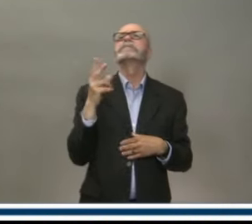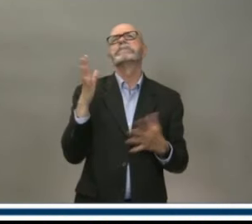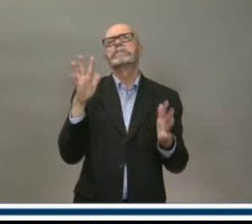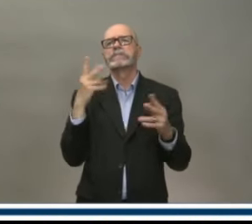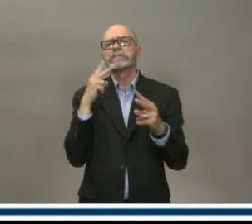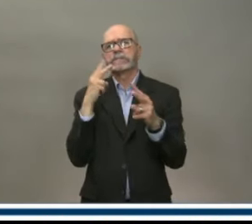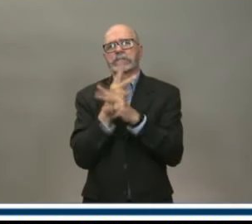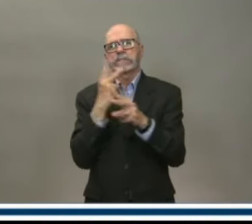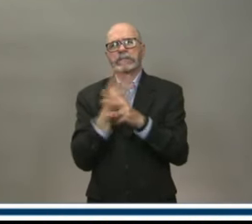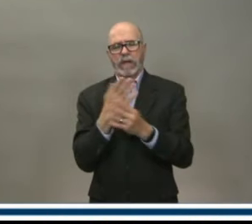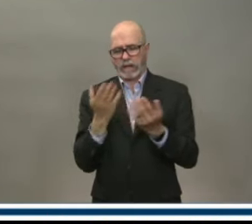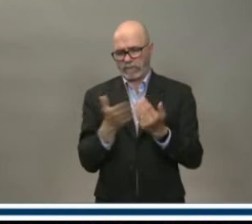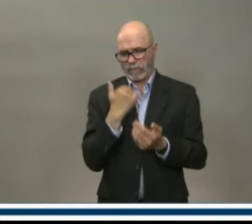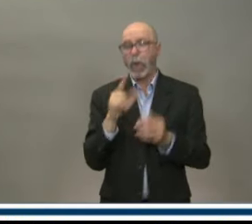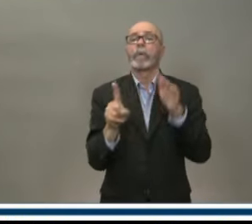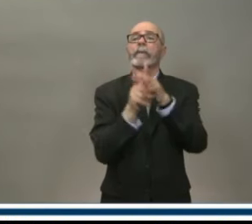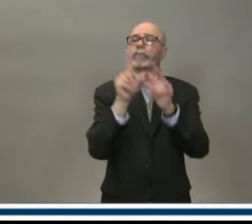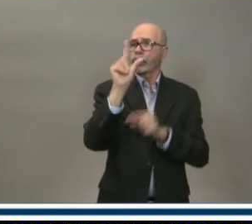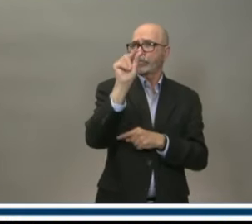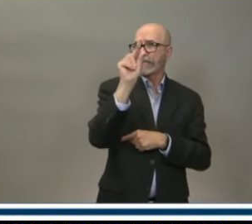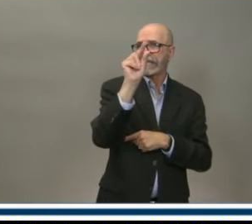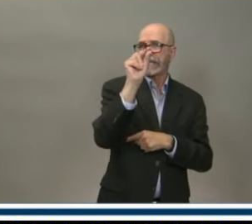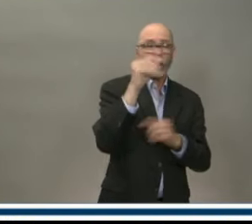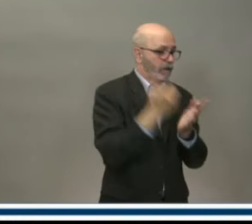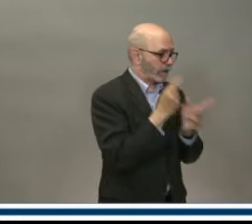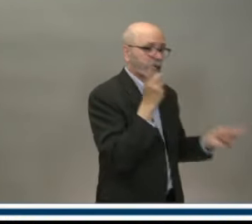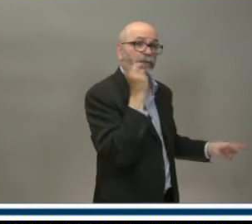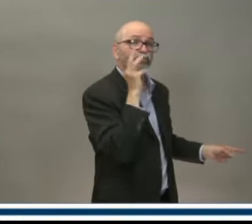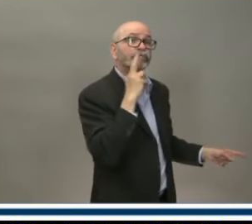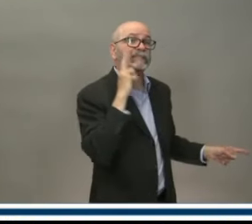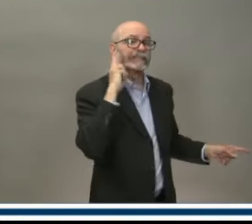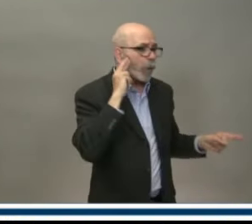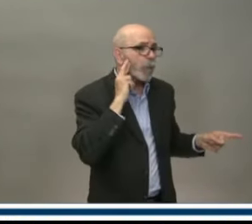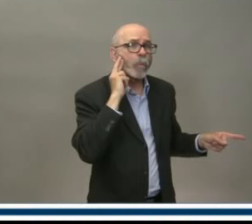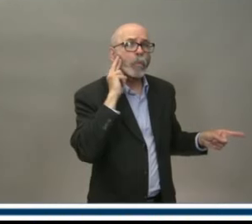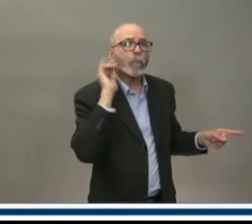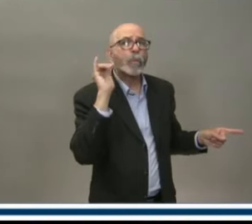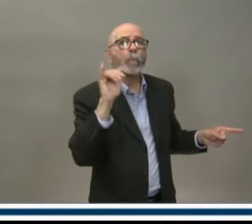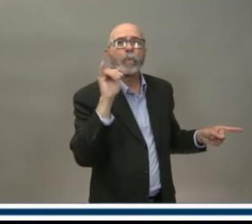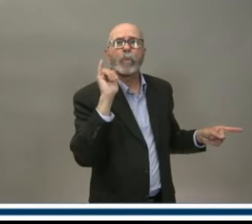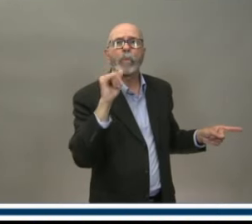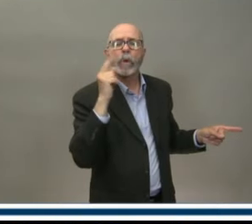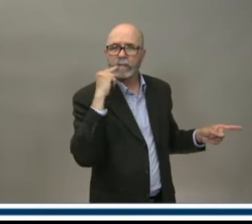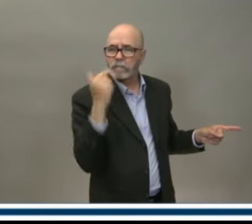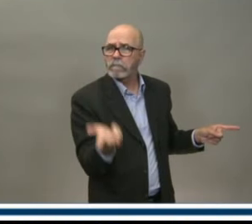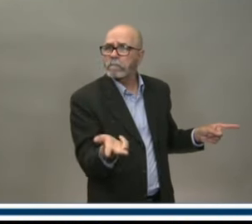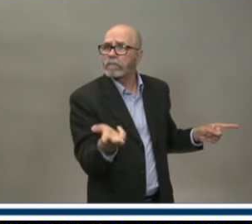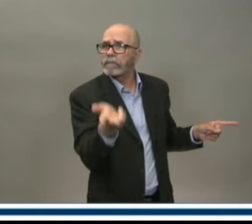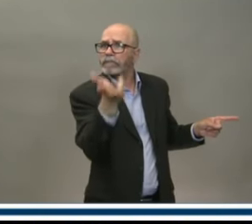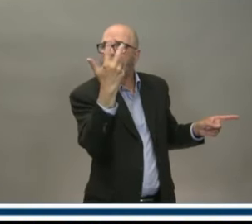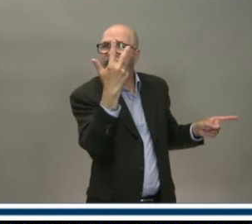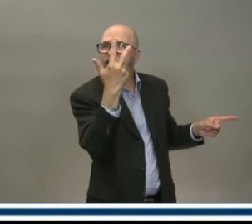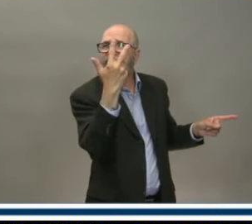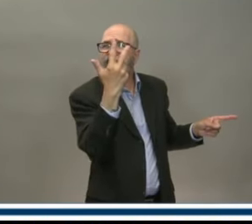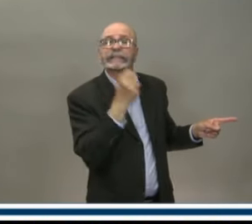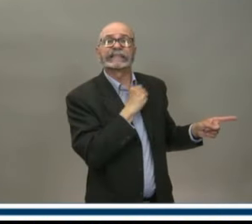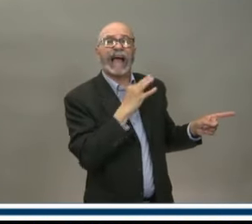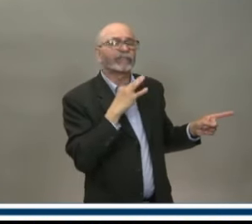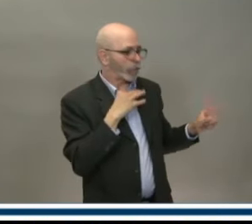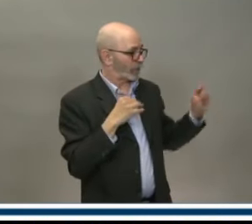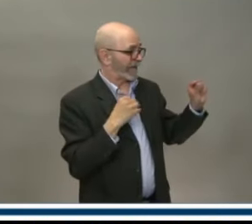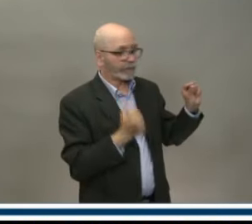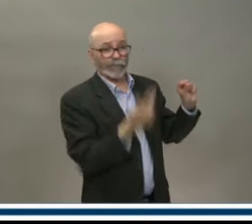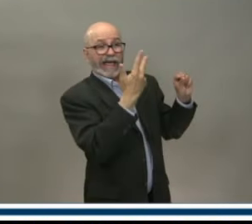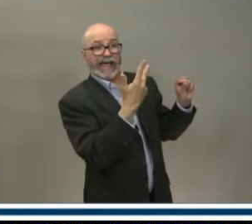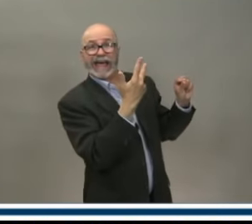cases reported from Northwood in residents, and there were another, I believe, 3 of staff. A few of those